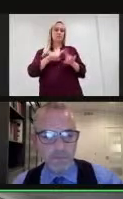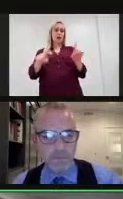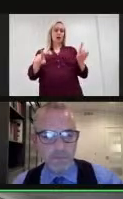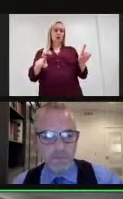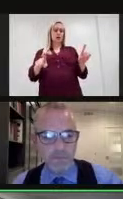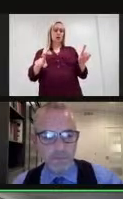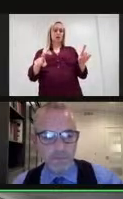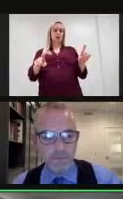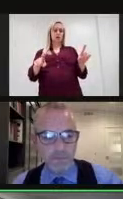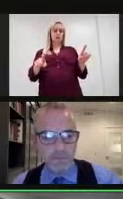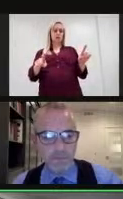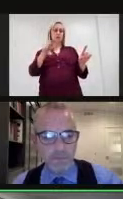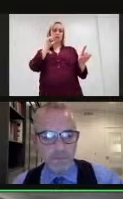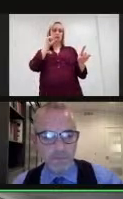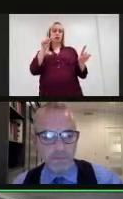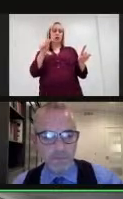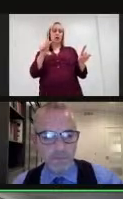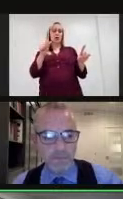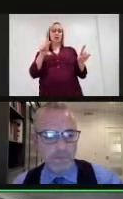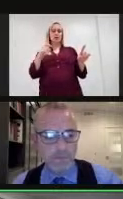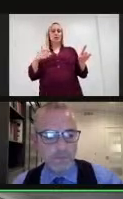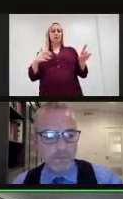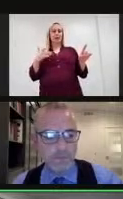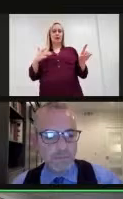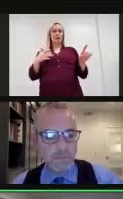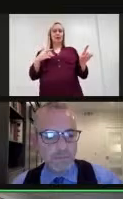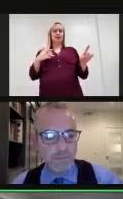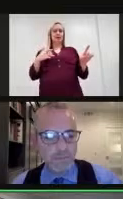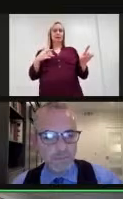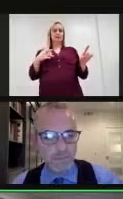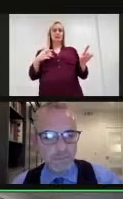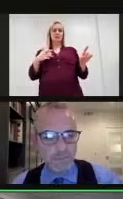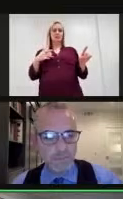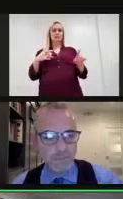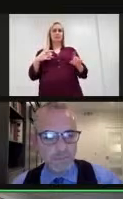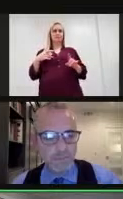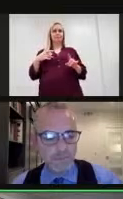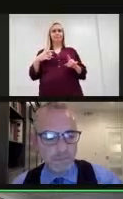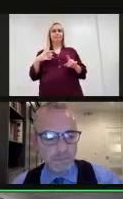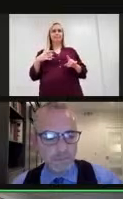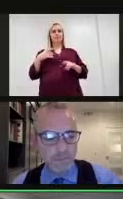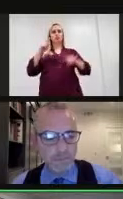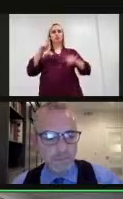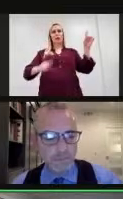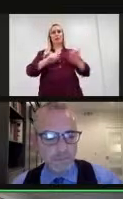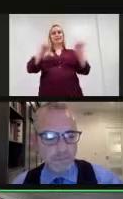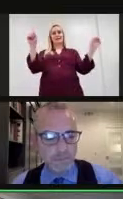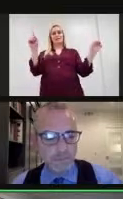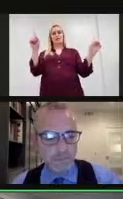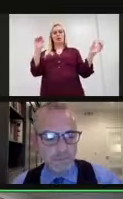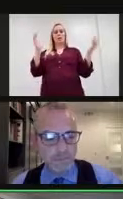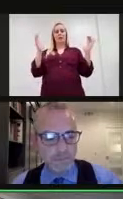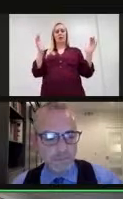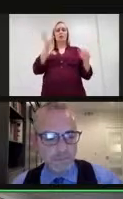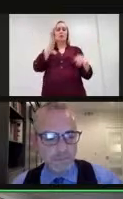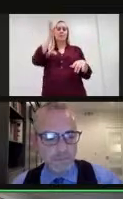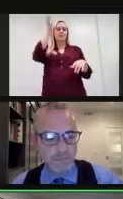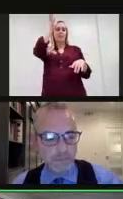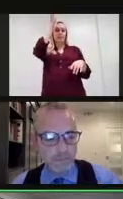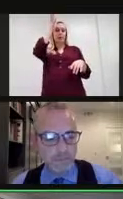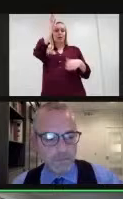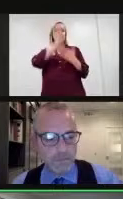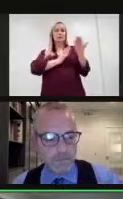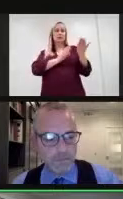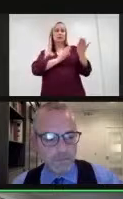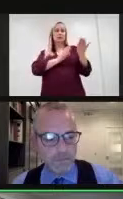necessarily seeing it as something that struck me as very out of the ordinary from what probably parents and some